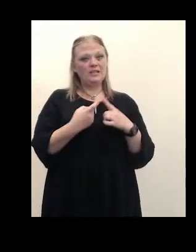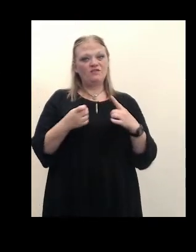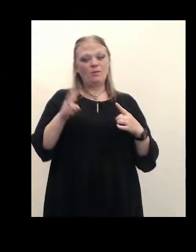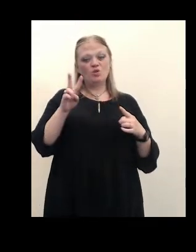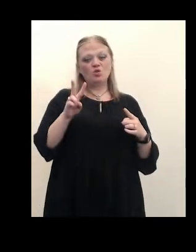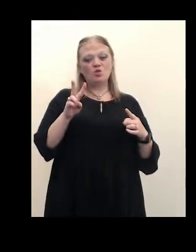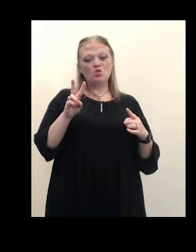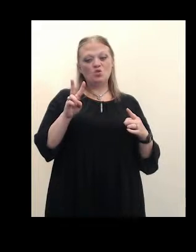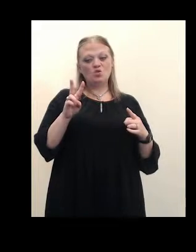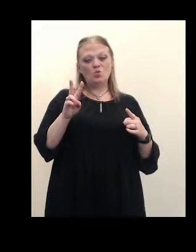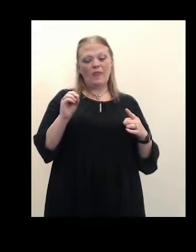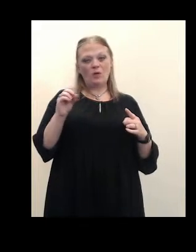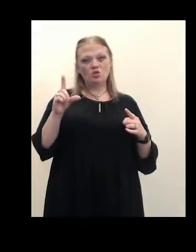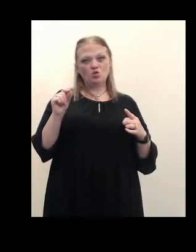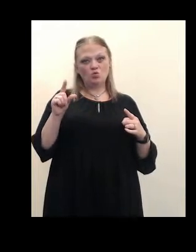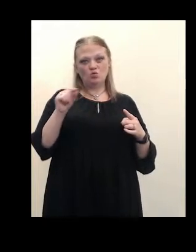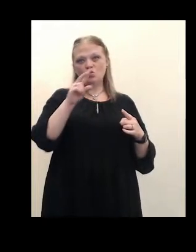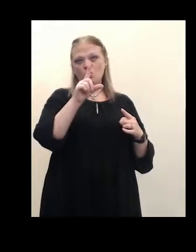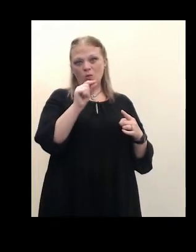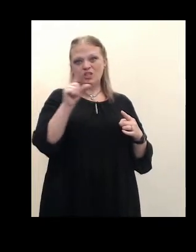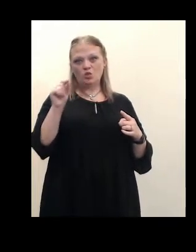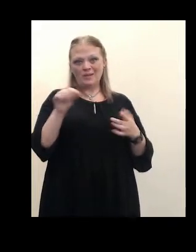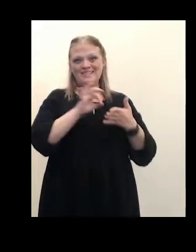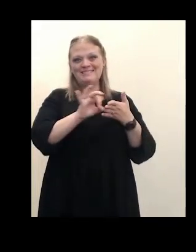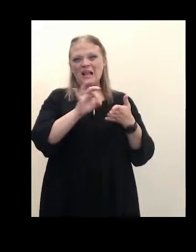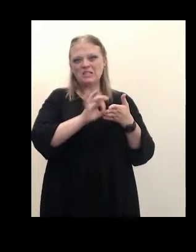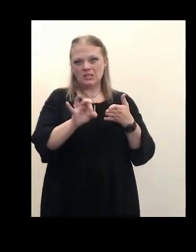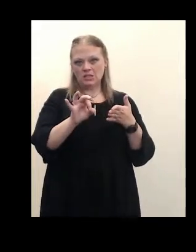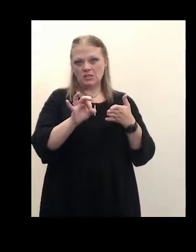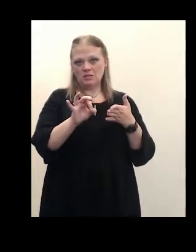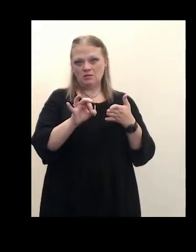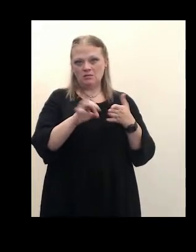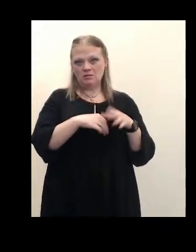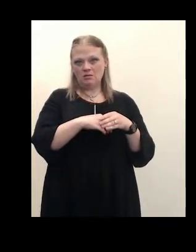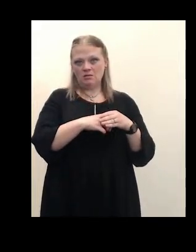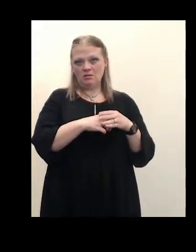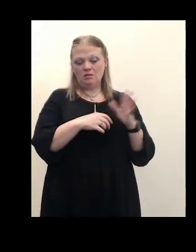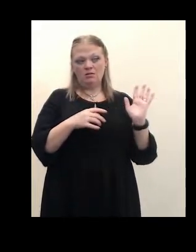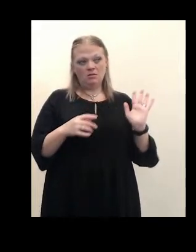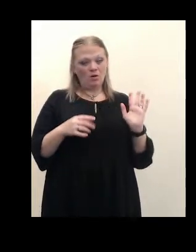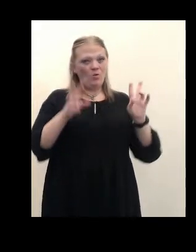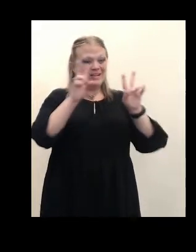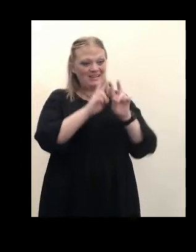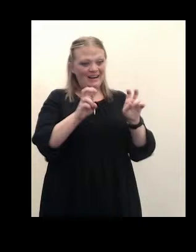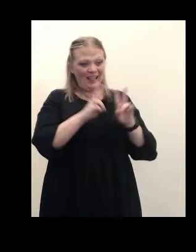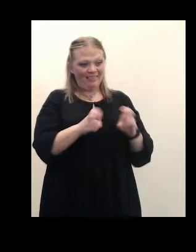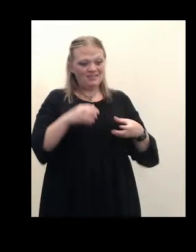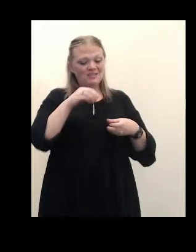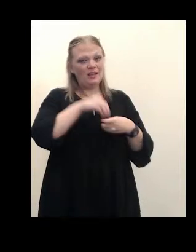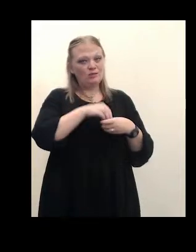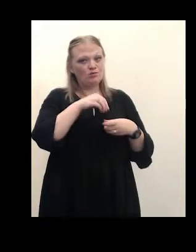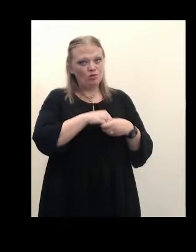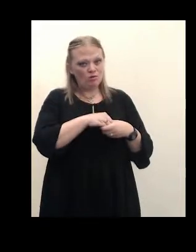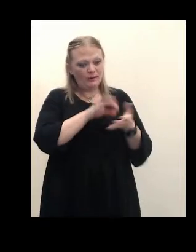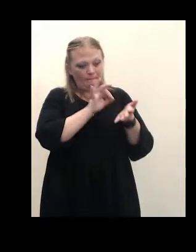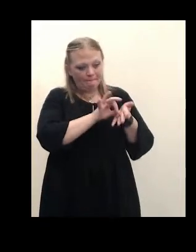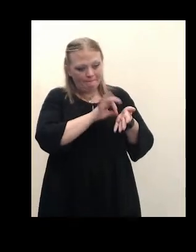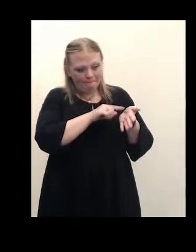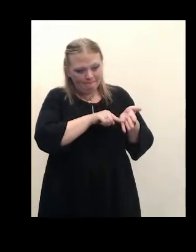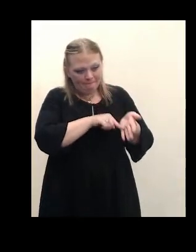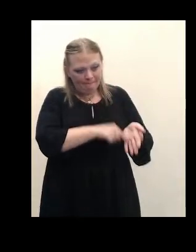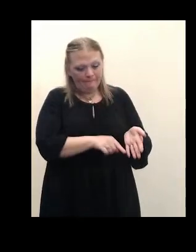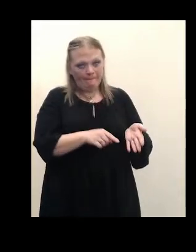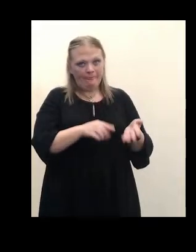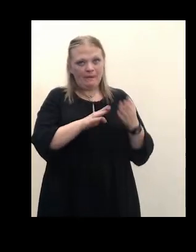2020 census data. So we're doing an analysis internally based off of the numbers from